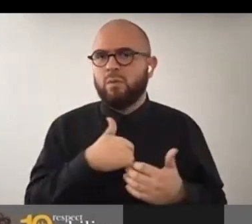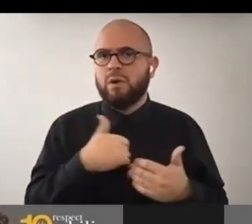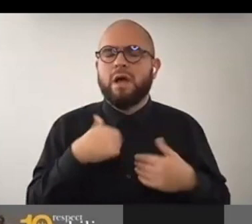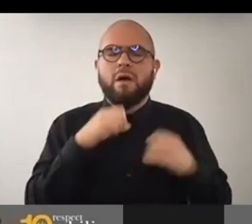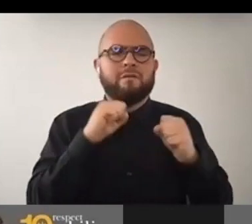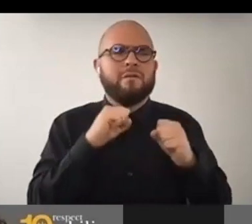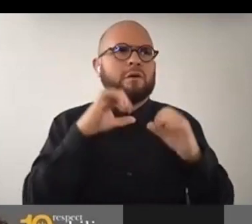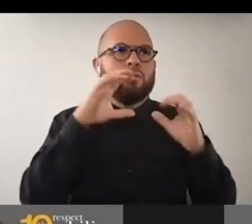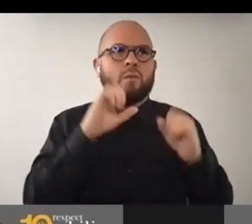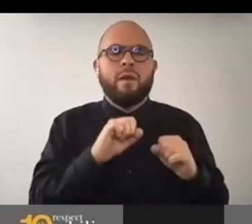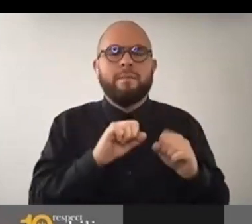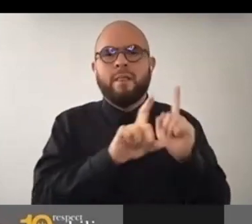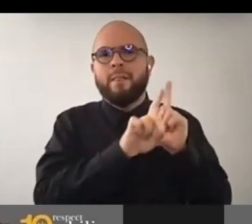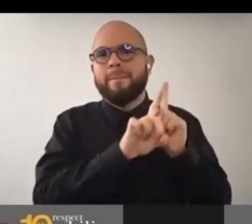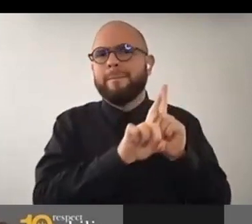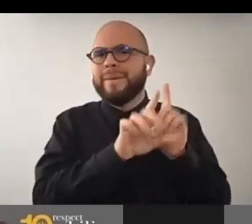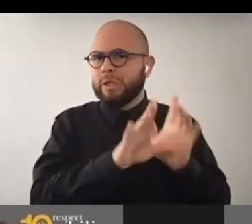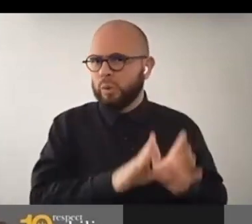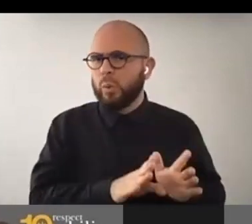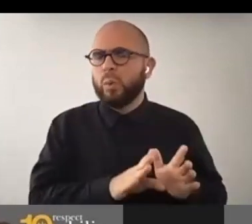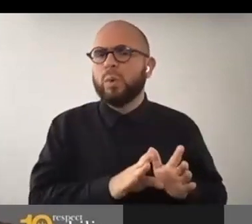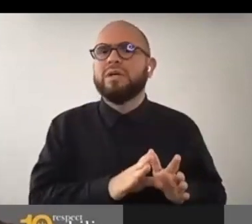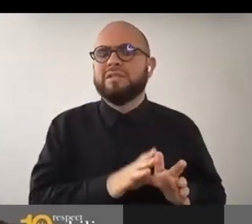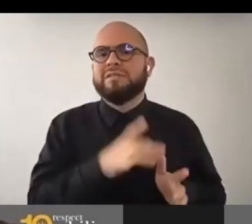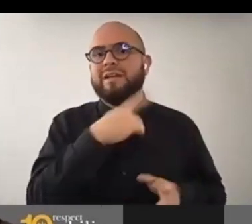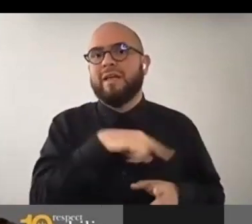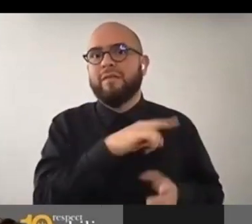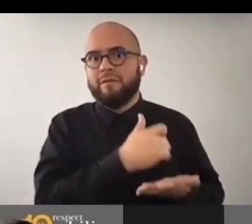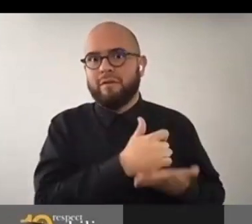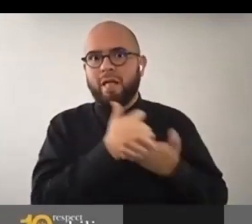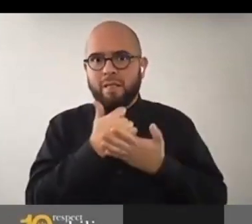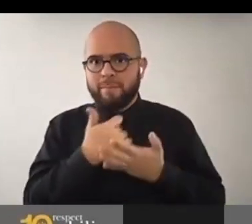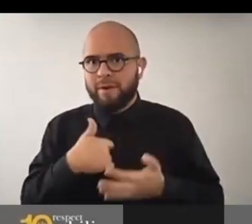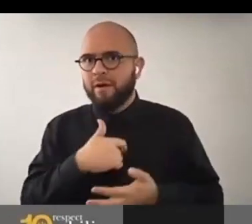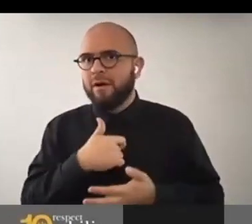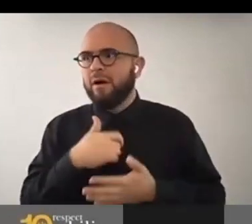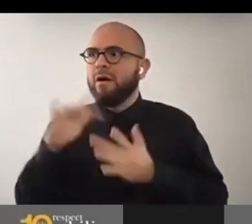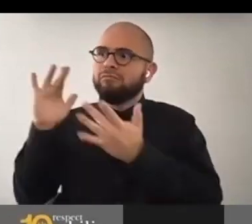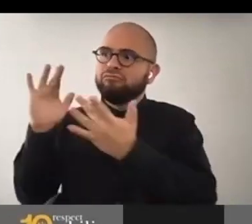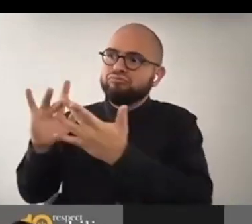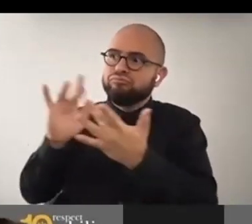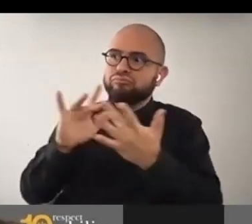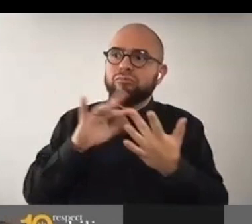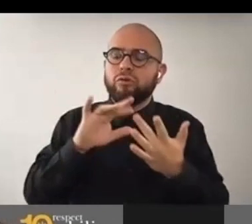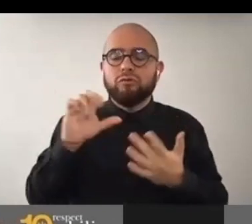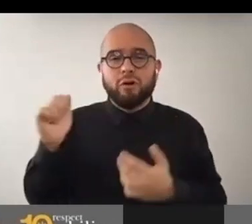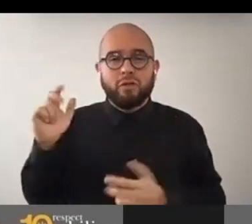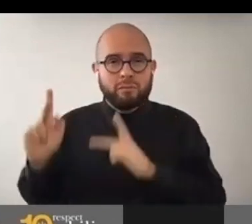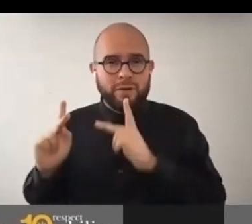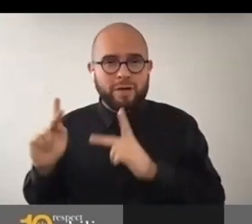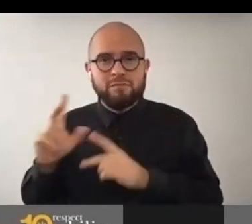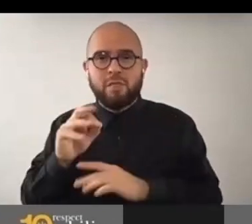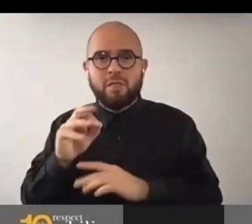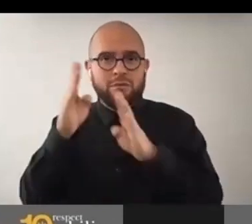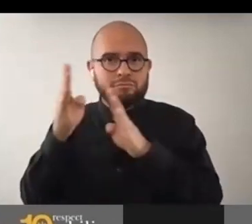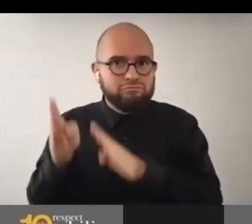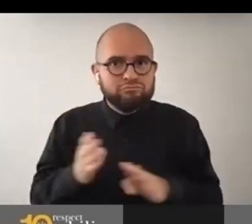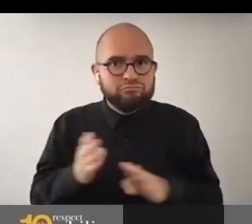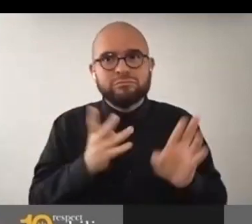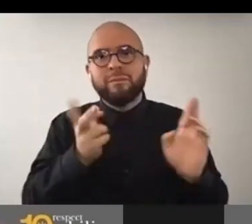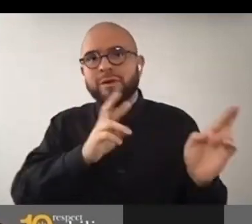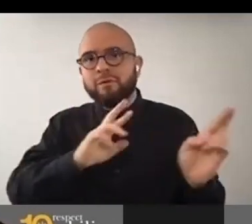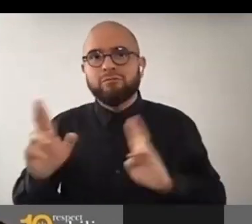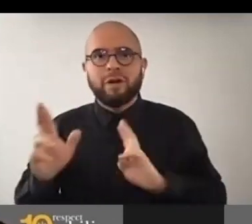that are helping us not only reach out to people, but also helping us prepare to have those